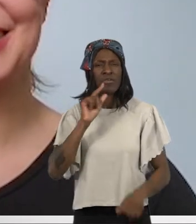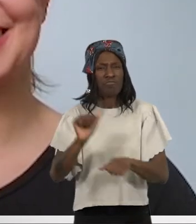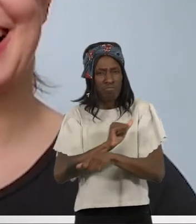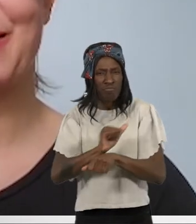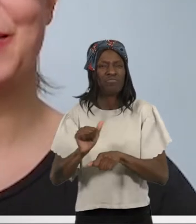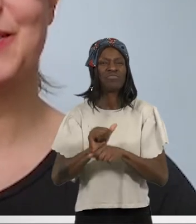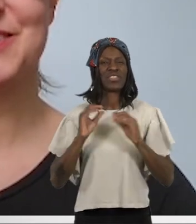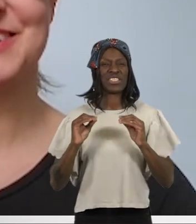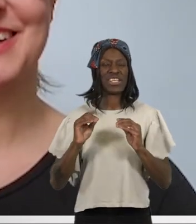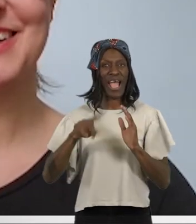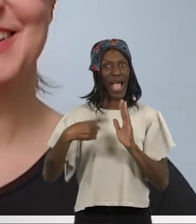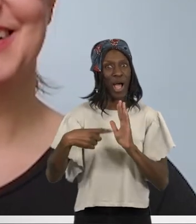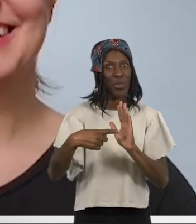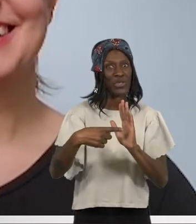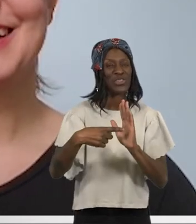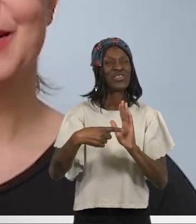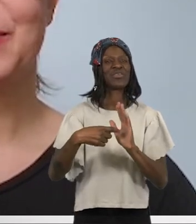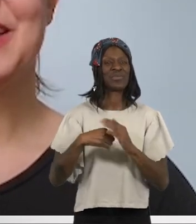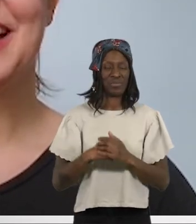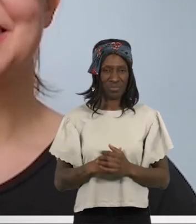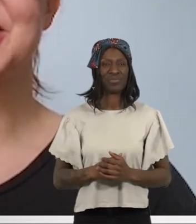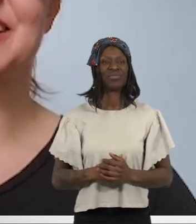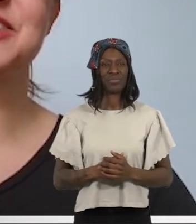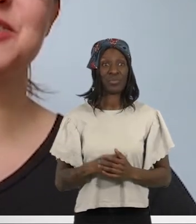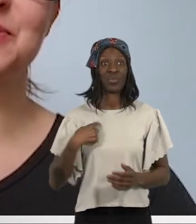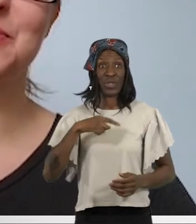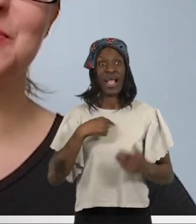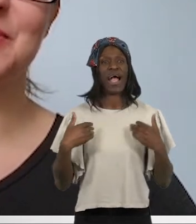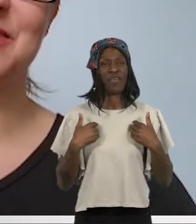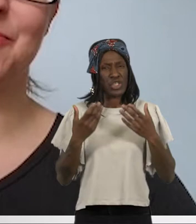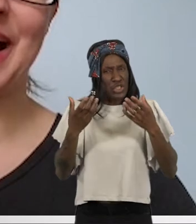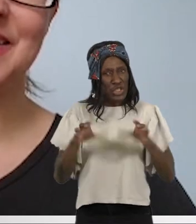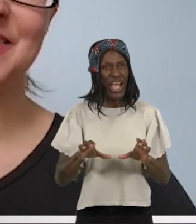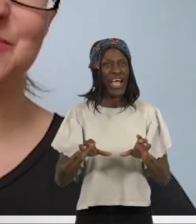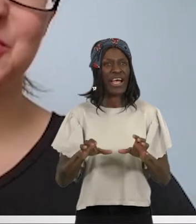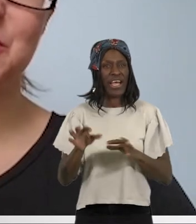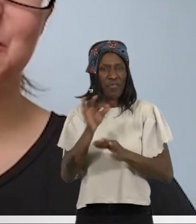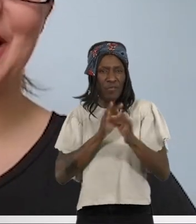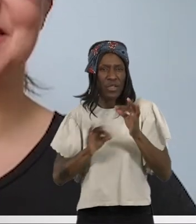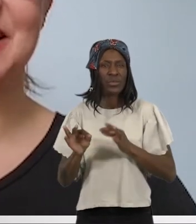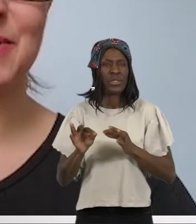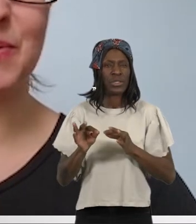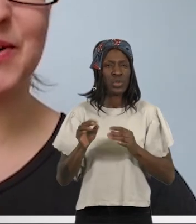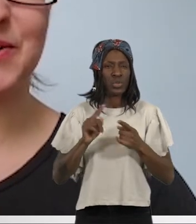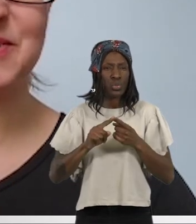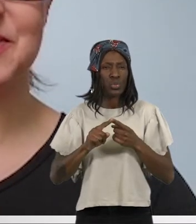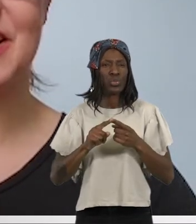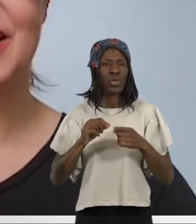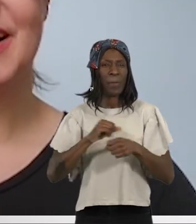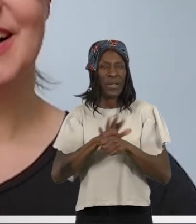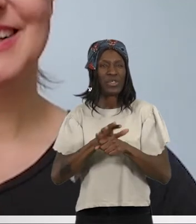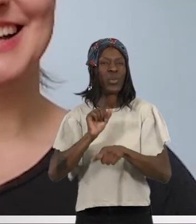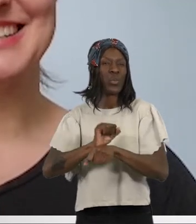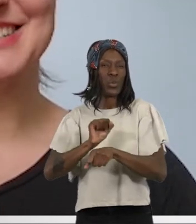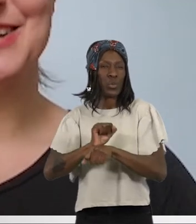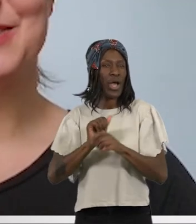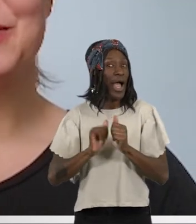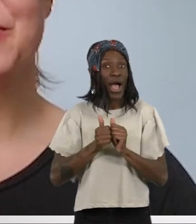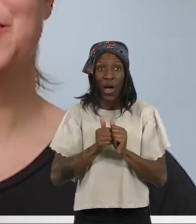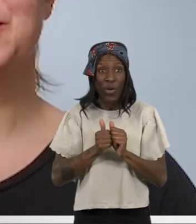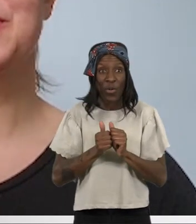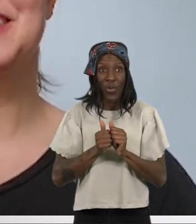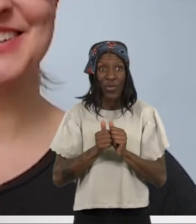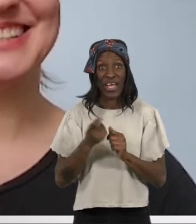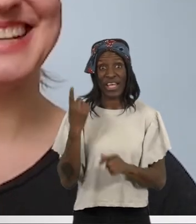practical teaching hours. We had a chance to give back to pandemic workers last